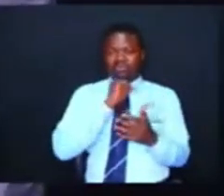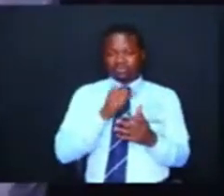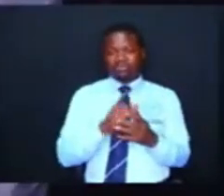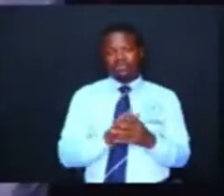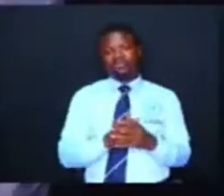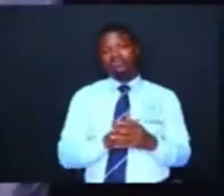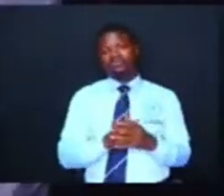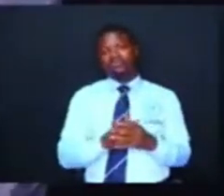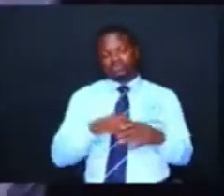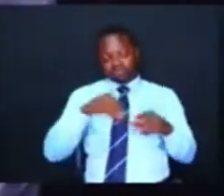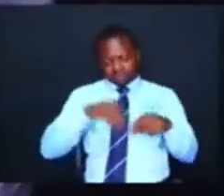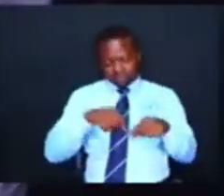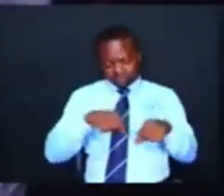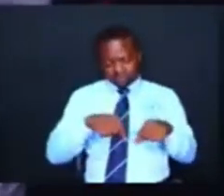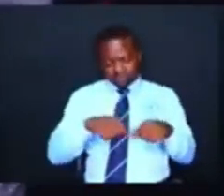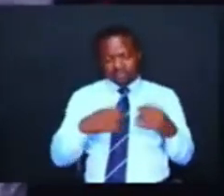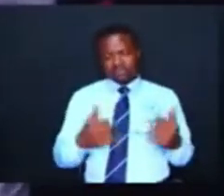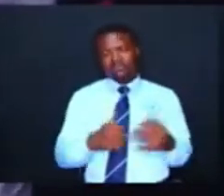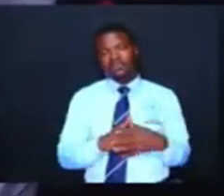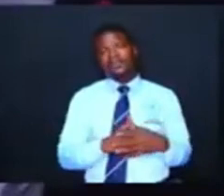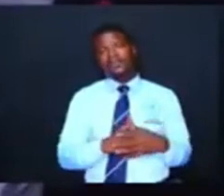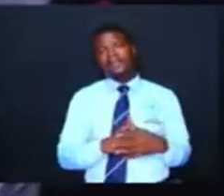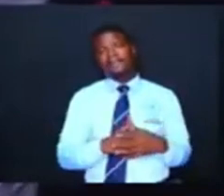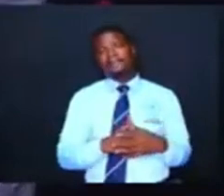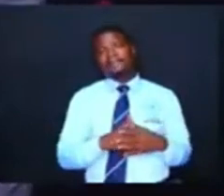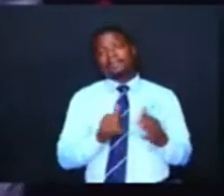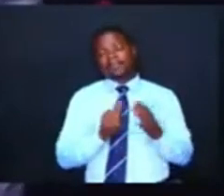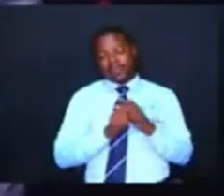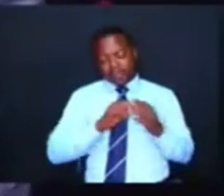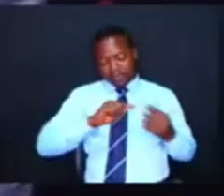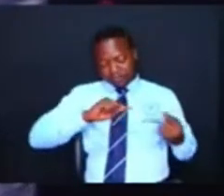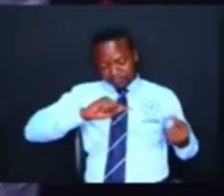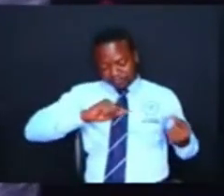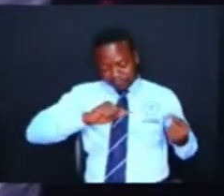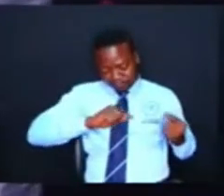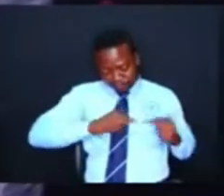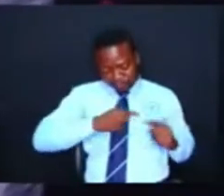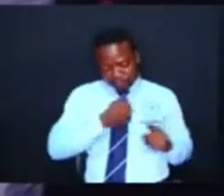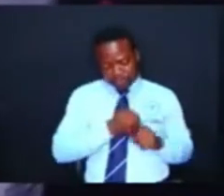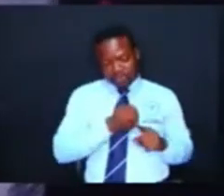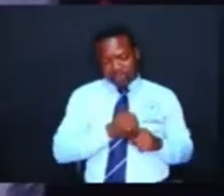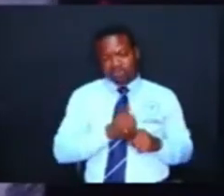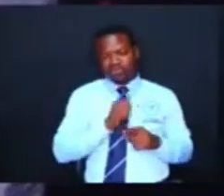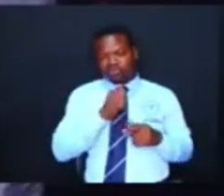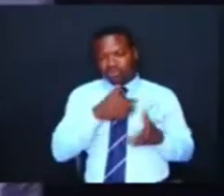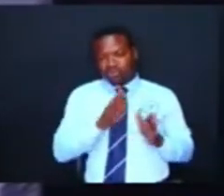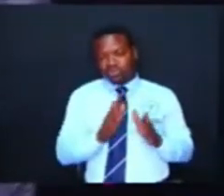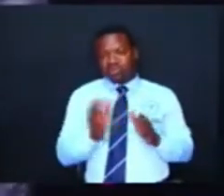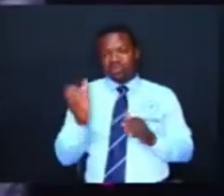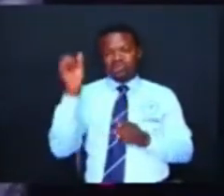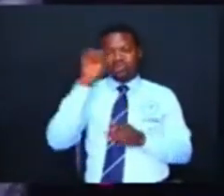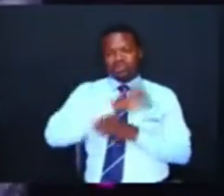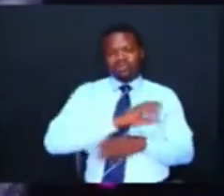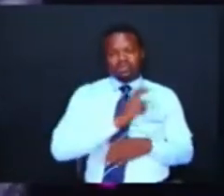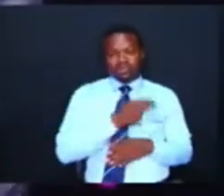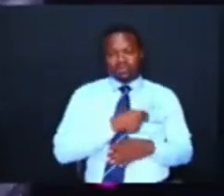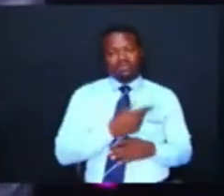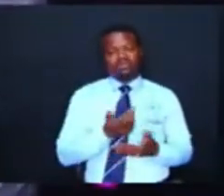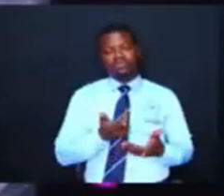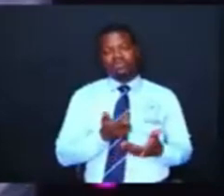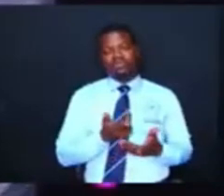this instance ewo that bitterness will not overtake us or not master